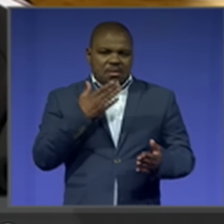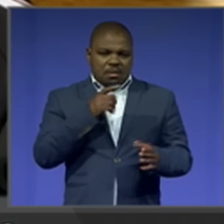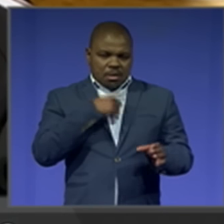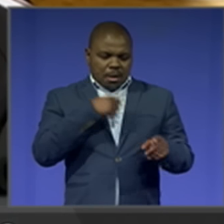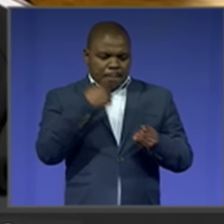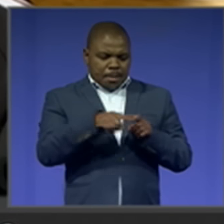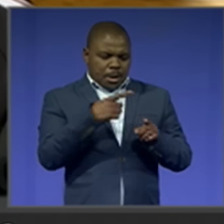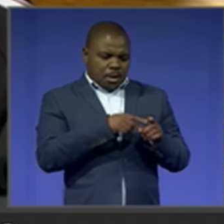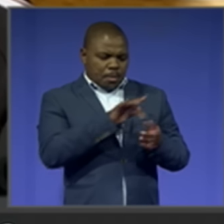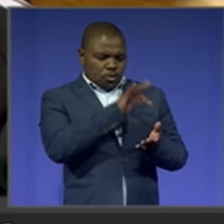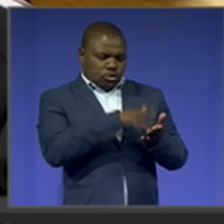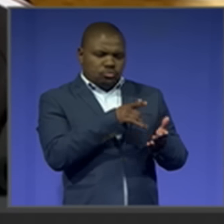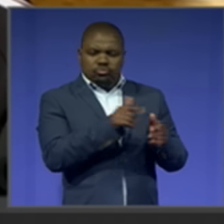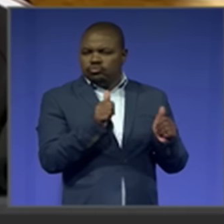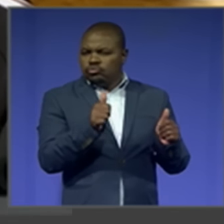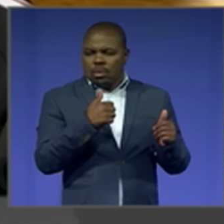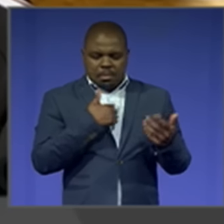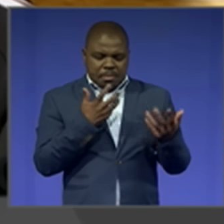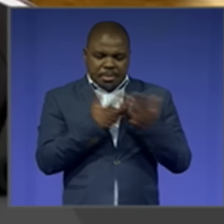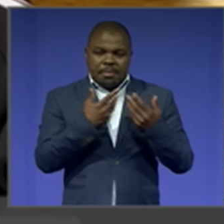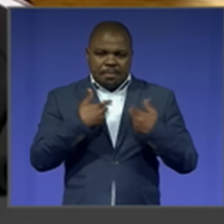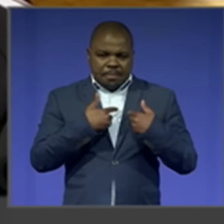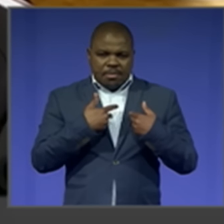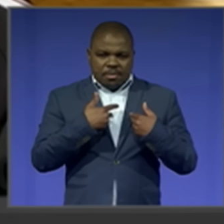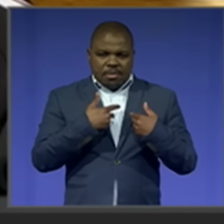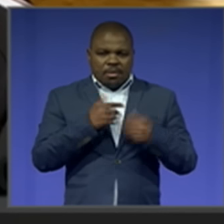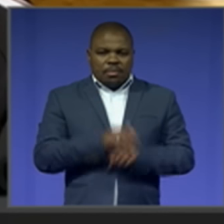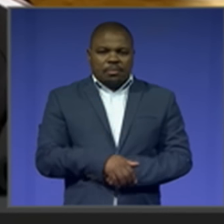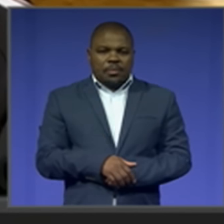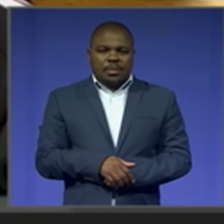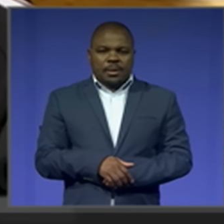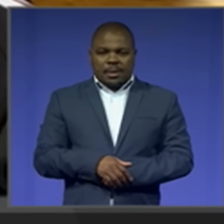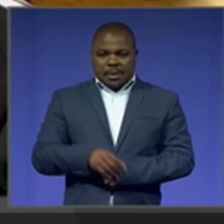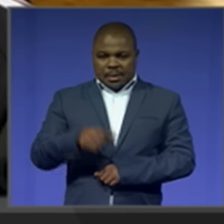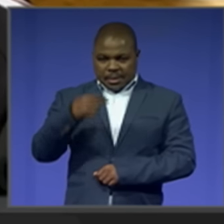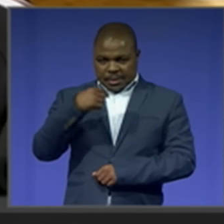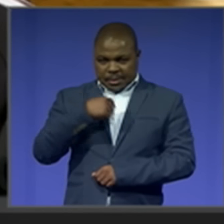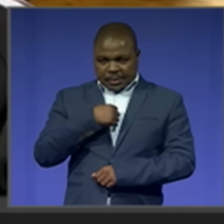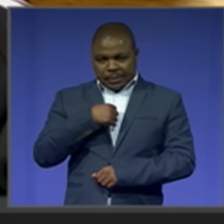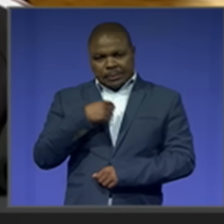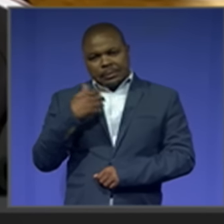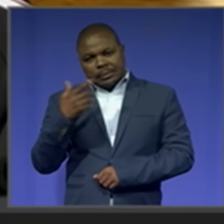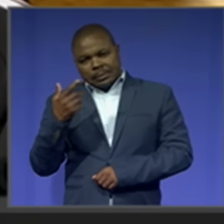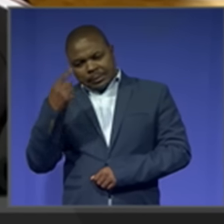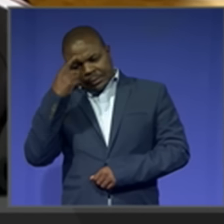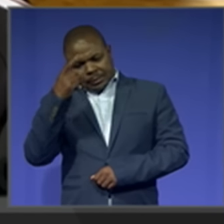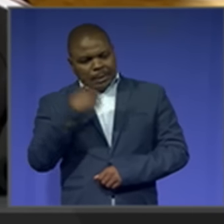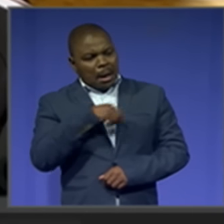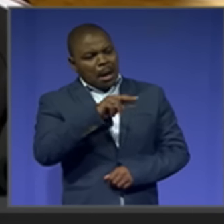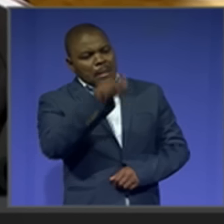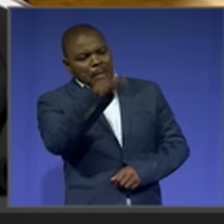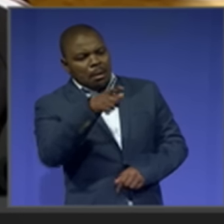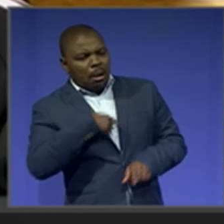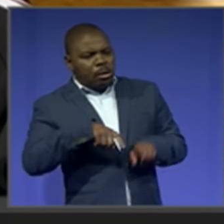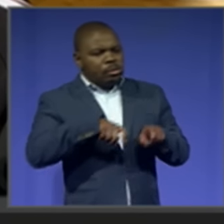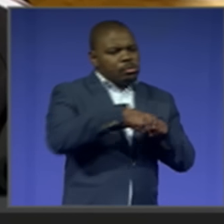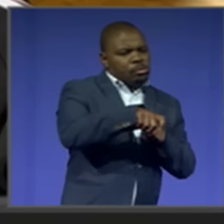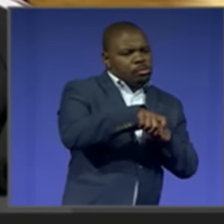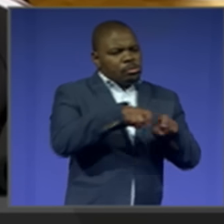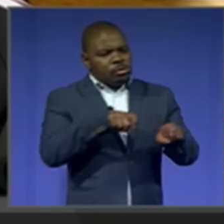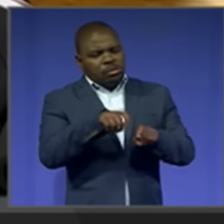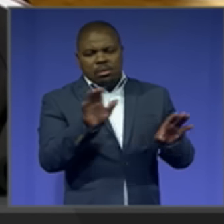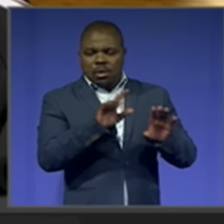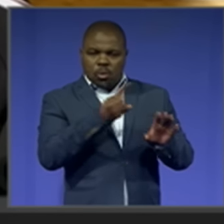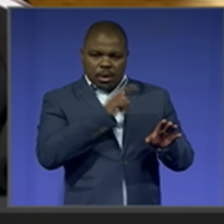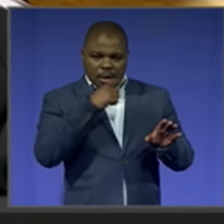that position, and I don't think I'm here to compete with anyone, because I believe